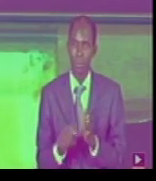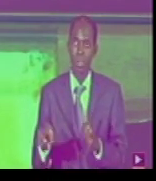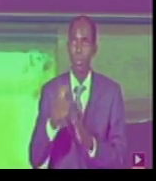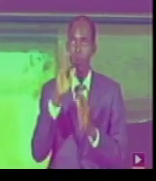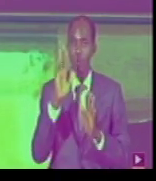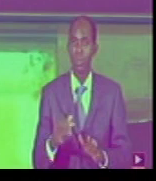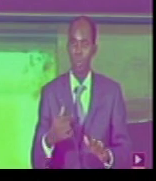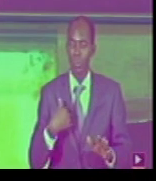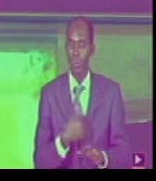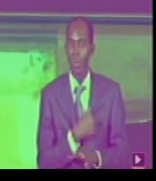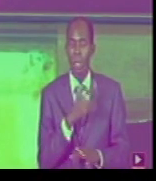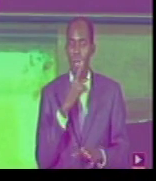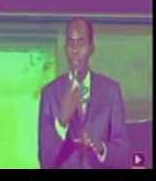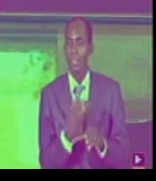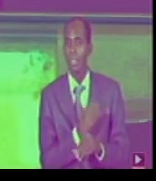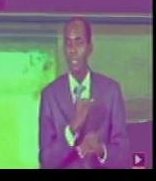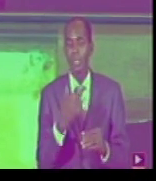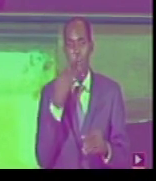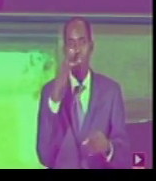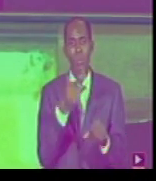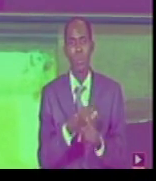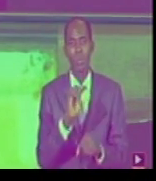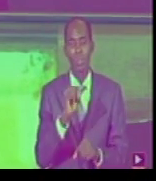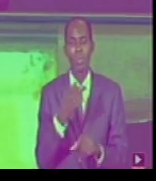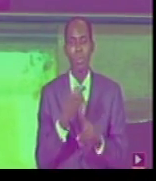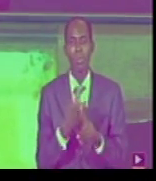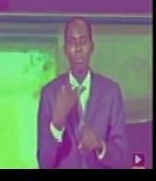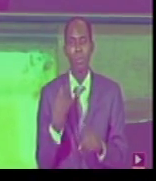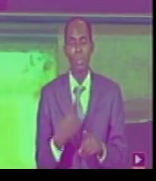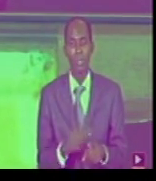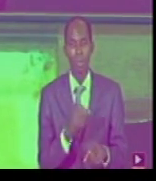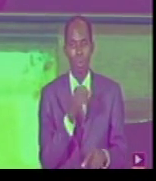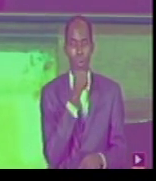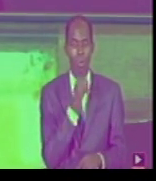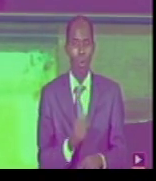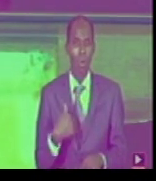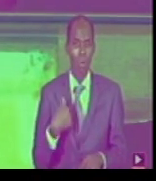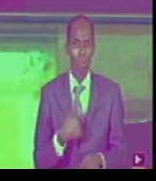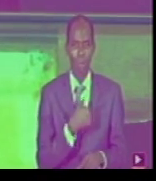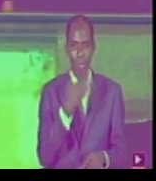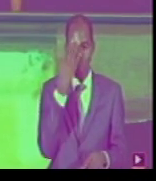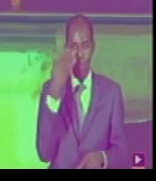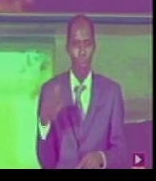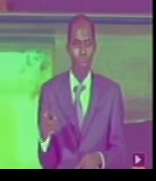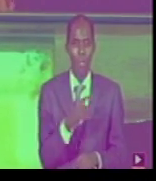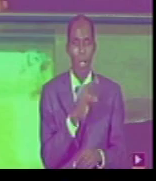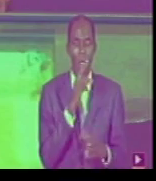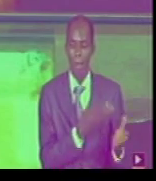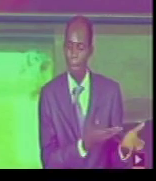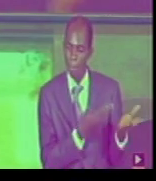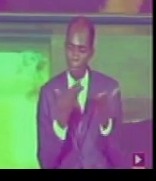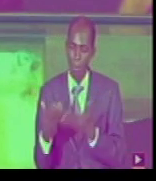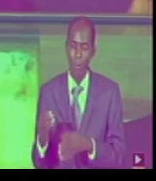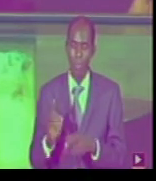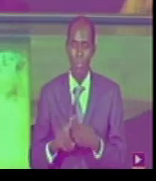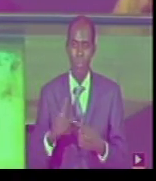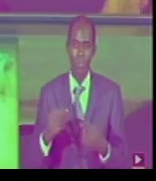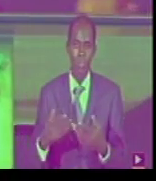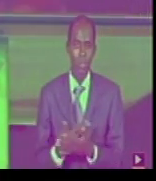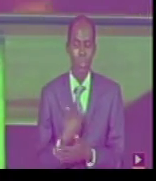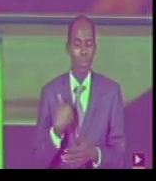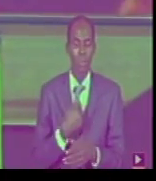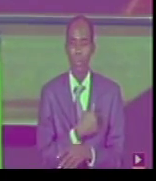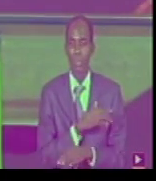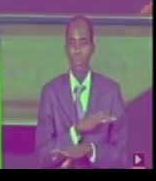promises in the old, and we know that they are brought into the new. and we're not just